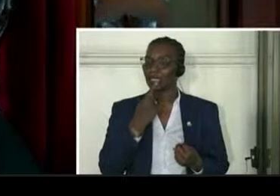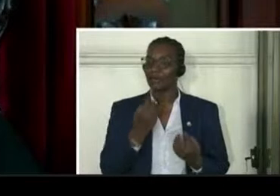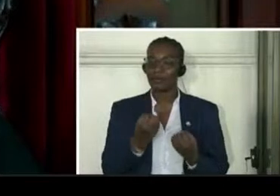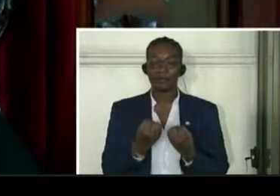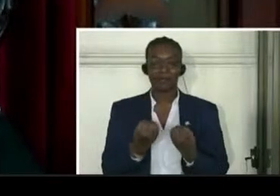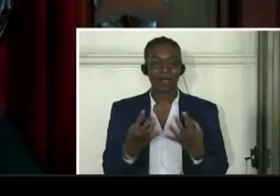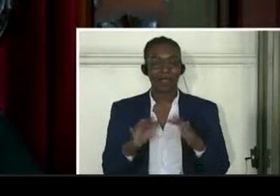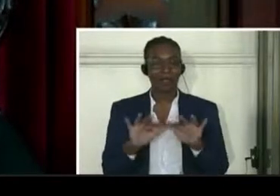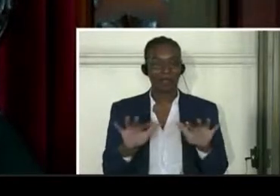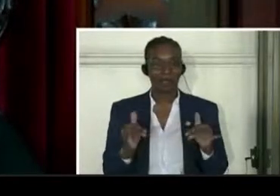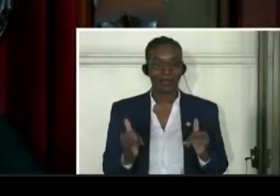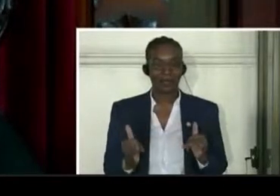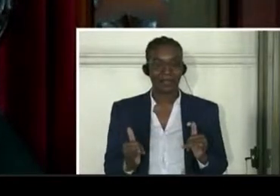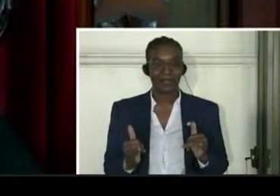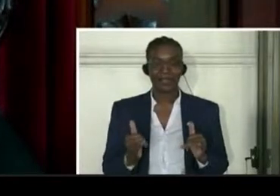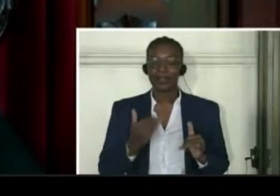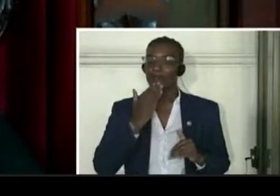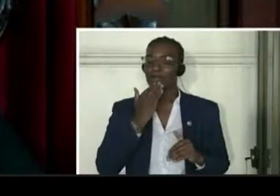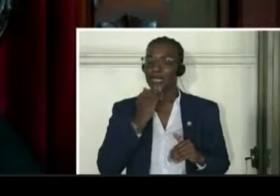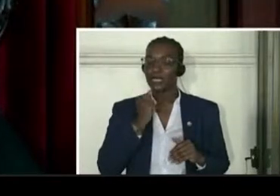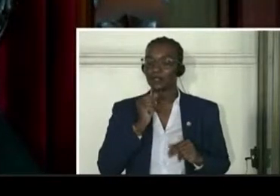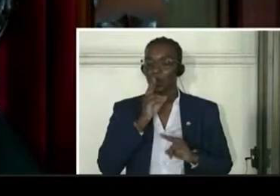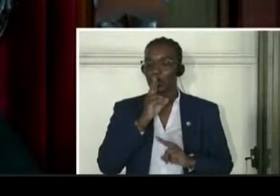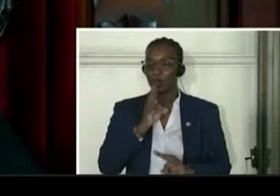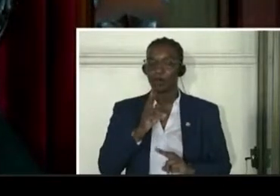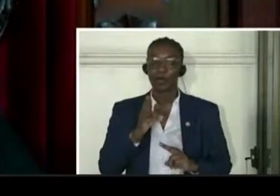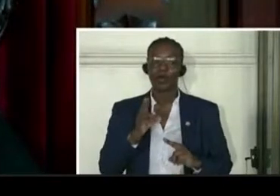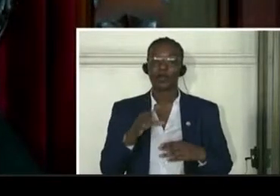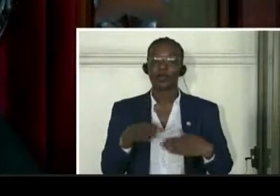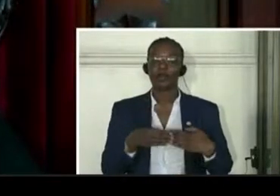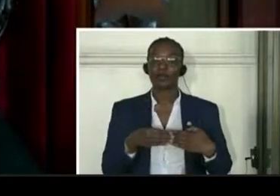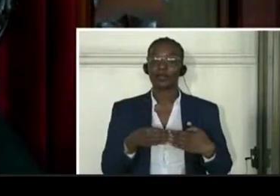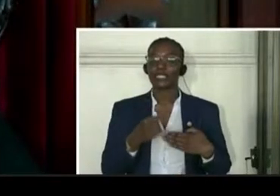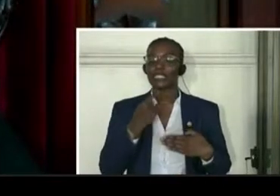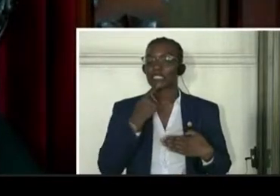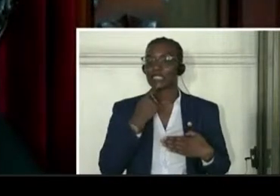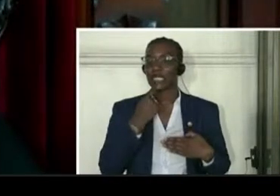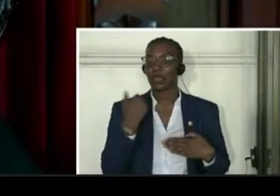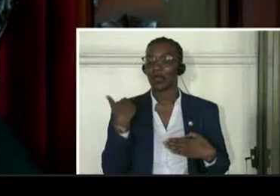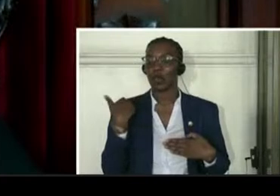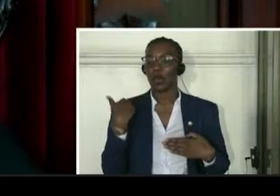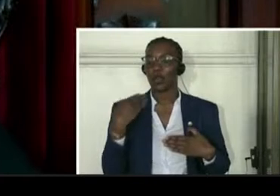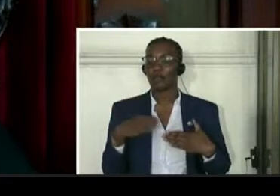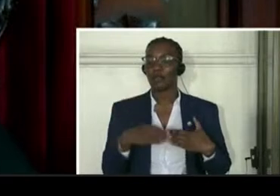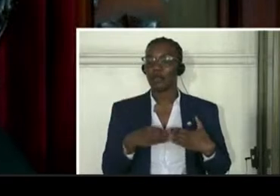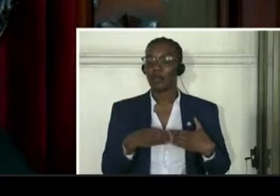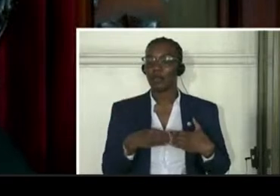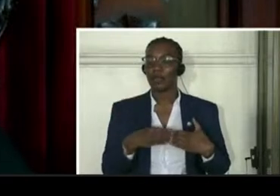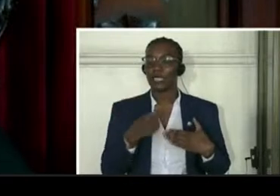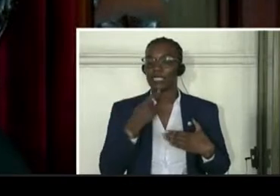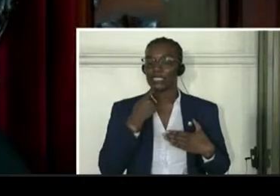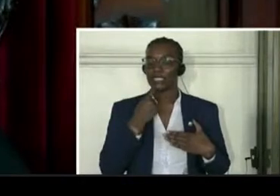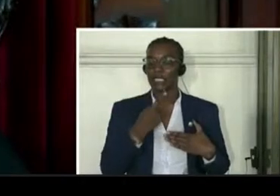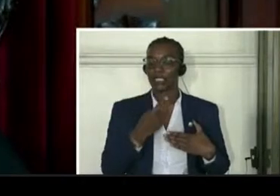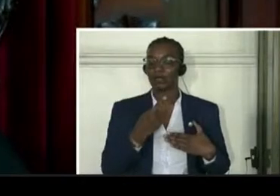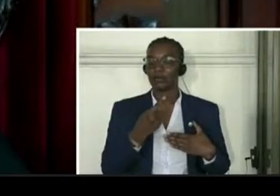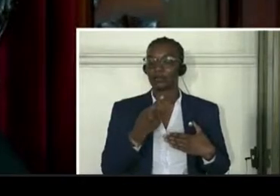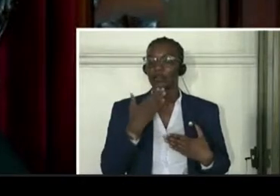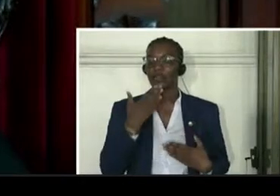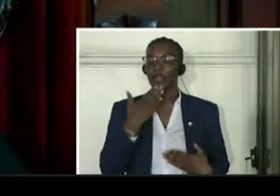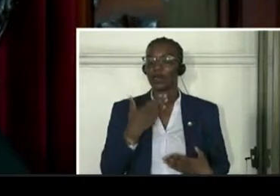And then, please, Honourable Member, just call members. Honourable Members, thank